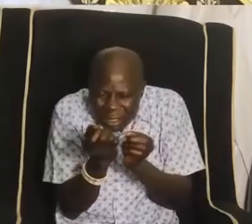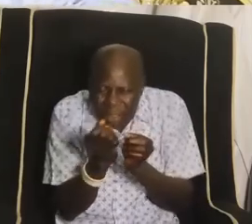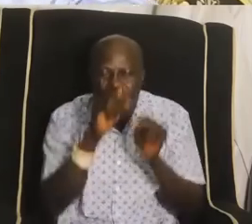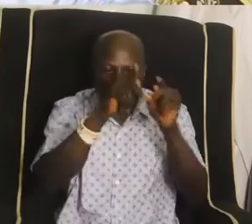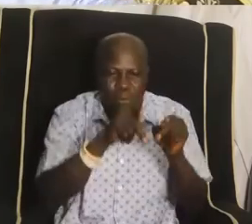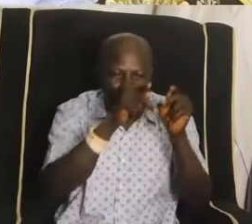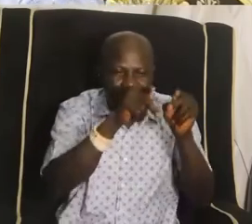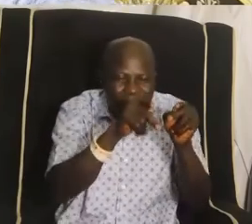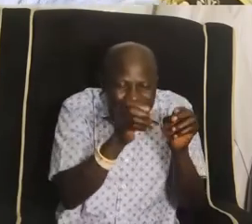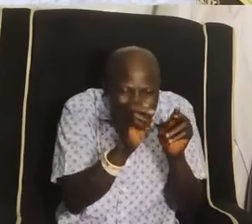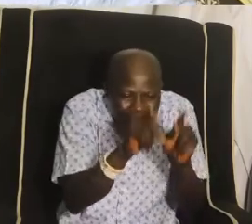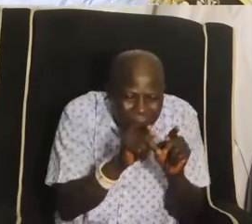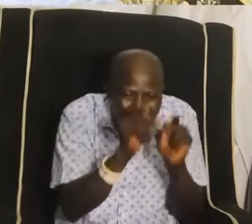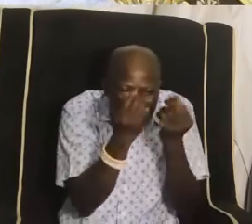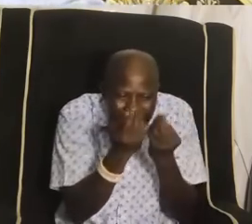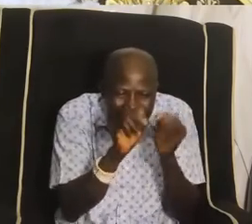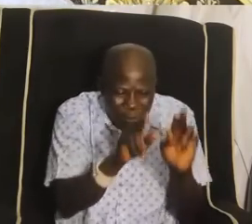him